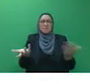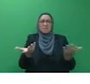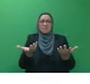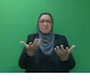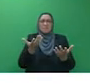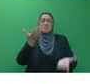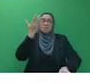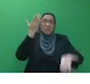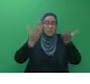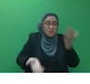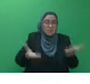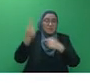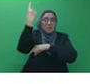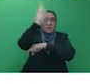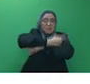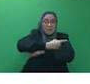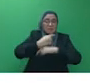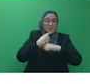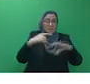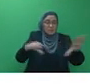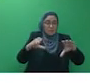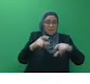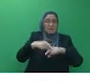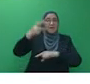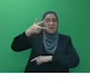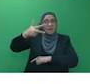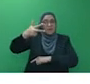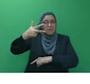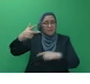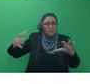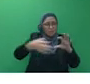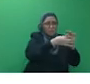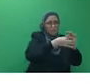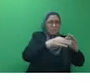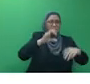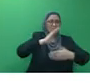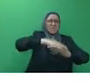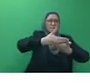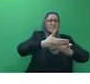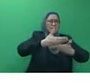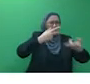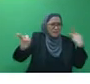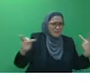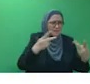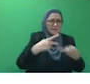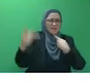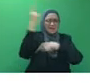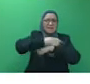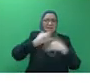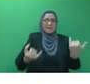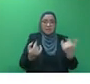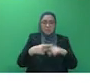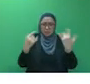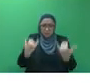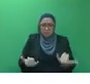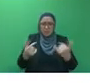one day it's happened to me like this camera this laptop they work perfectly this is working perfectly now but there was one gig that we had we